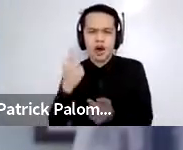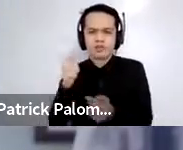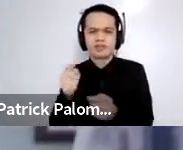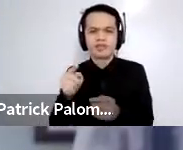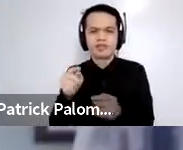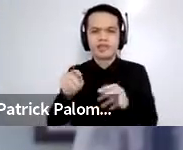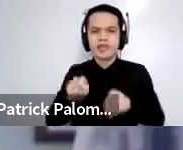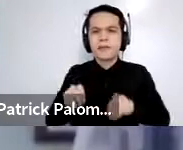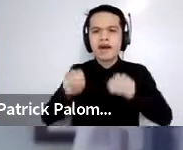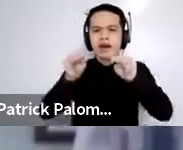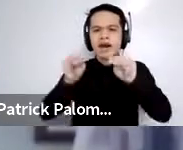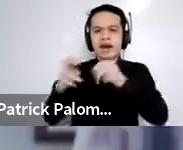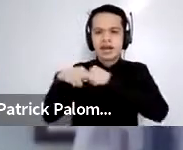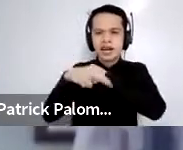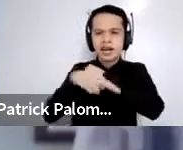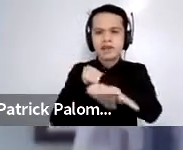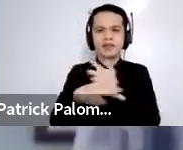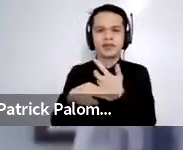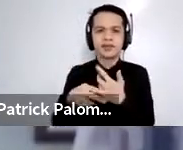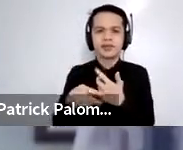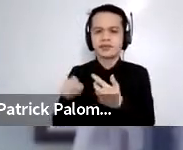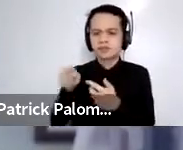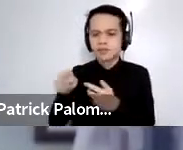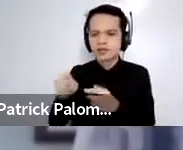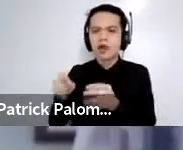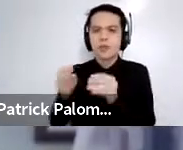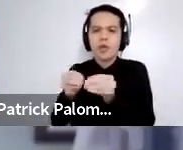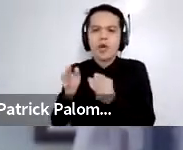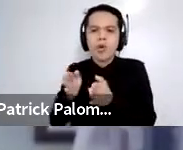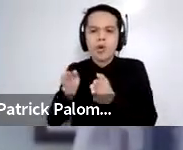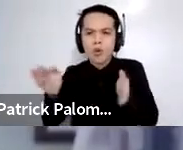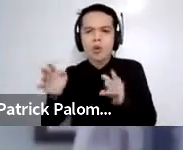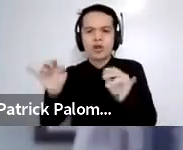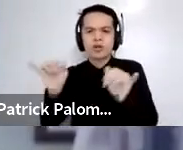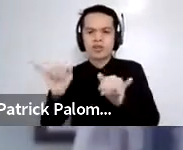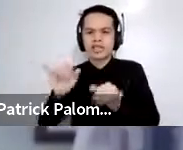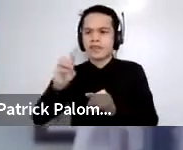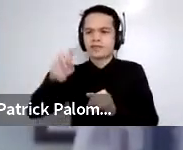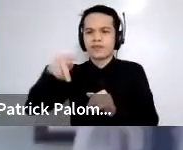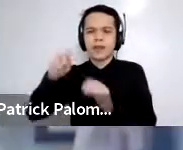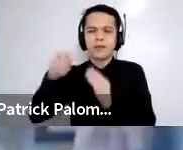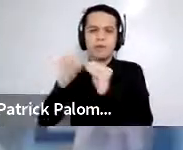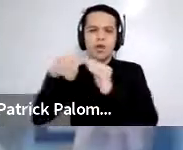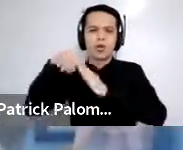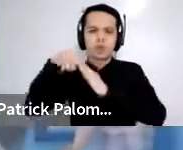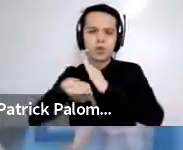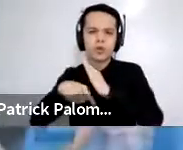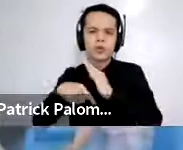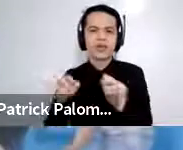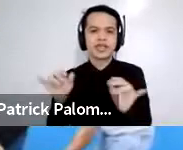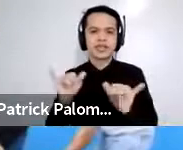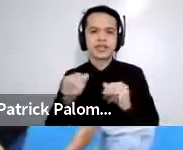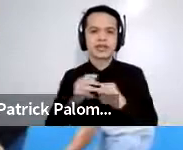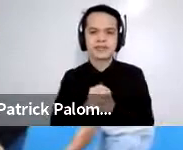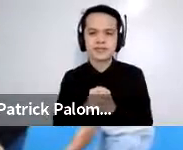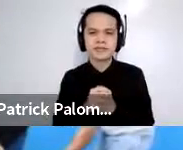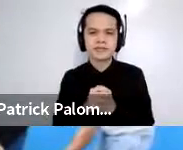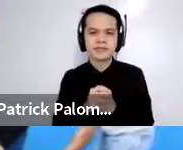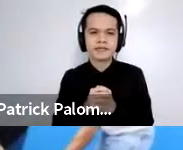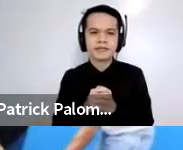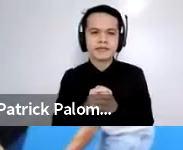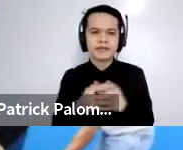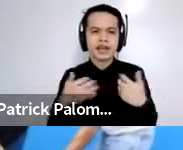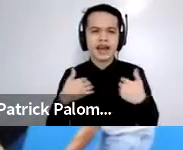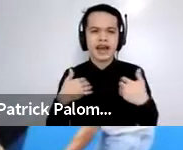will be widened and the depth will be deeper. And aside from this, there is this sewage treatment plant in Manila